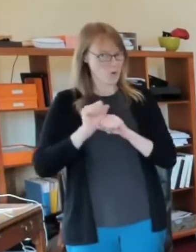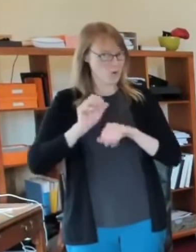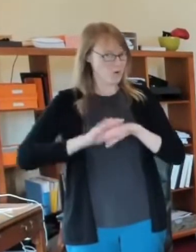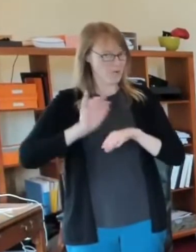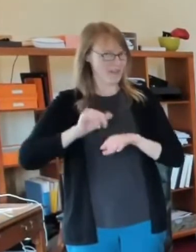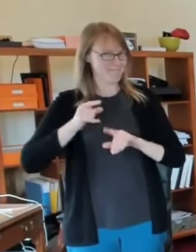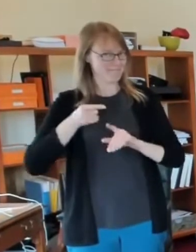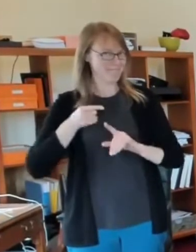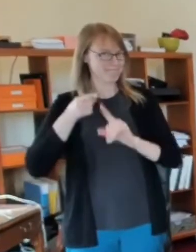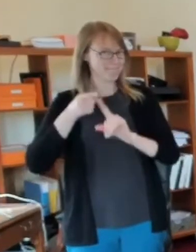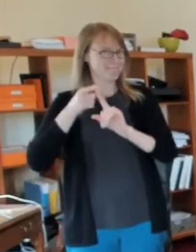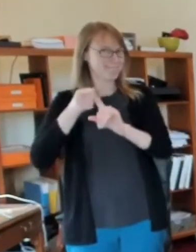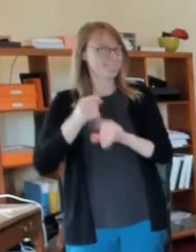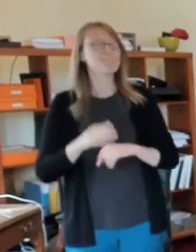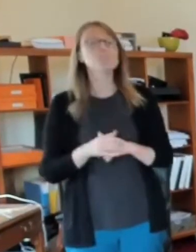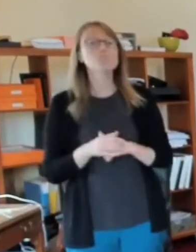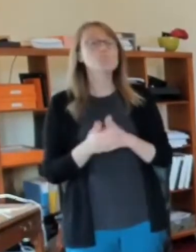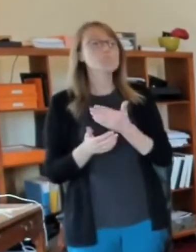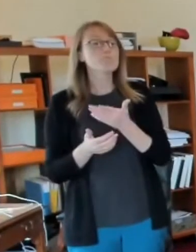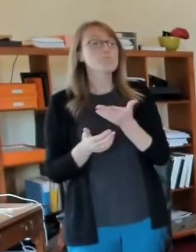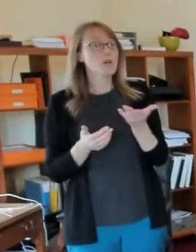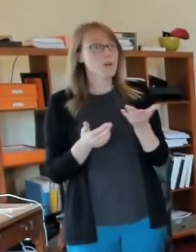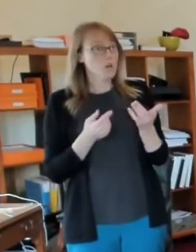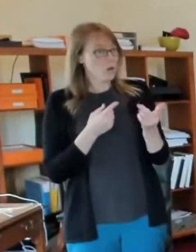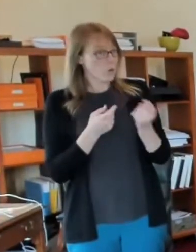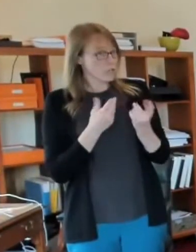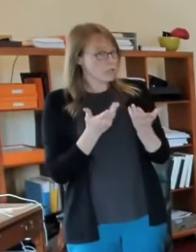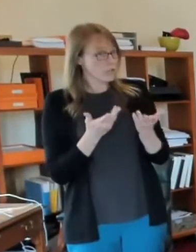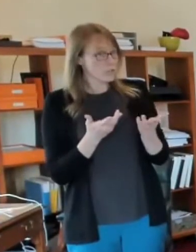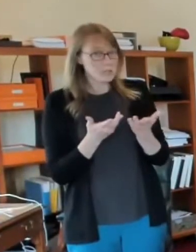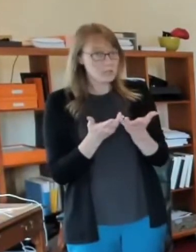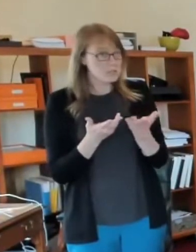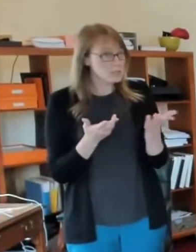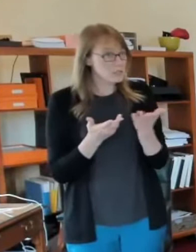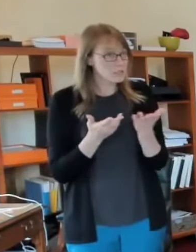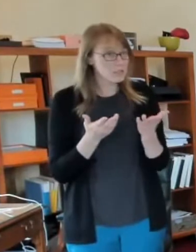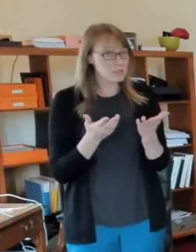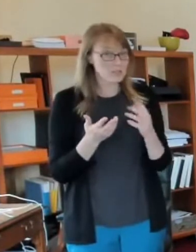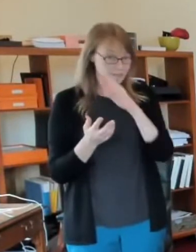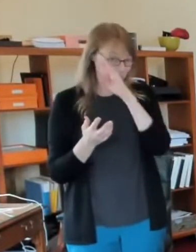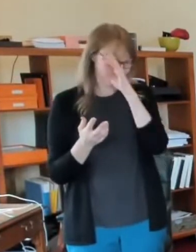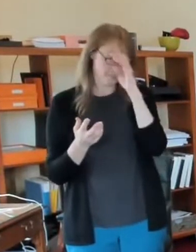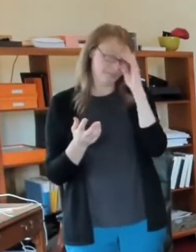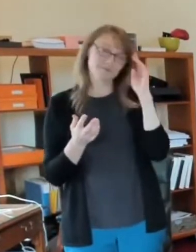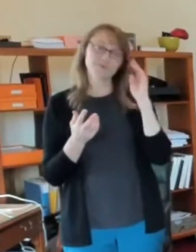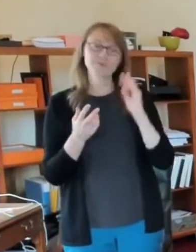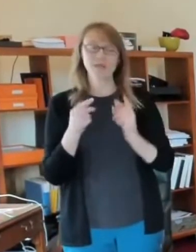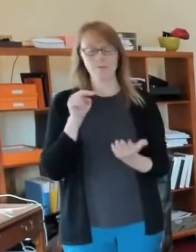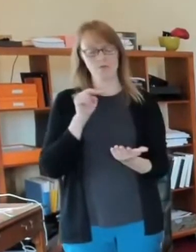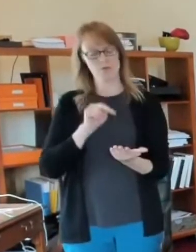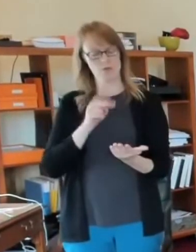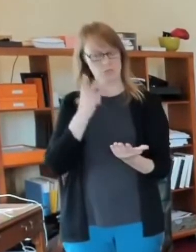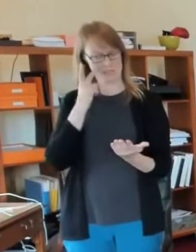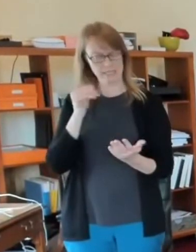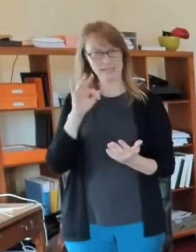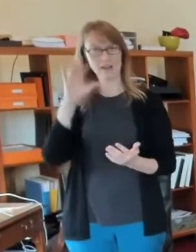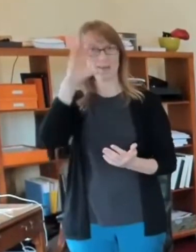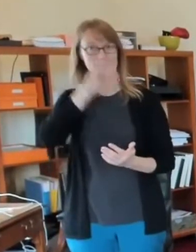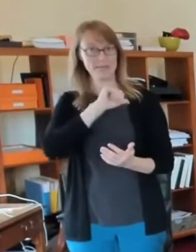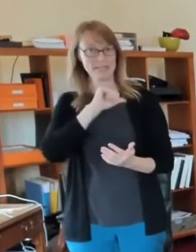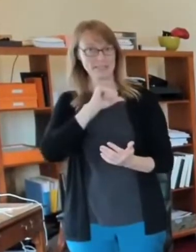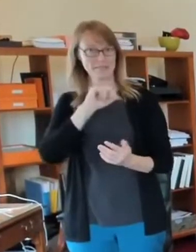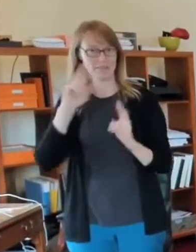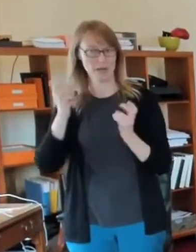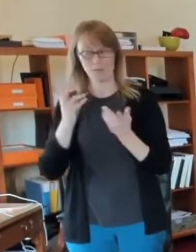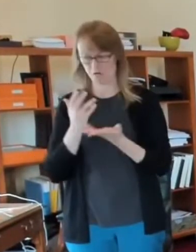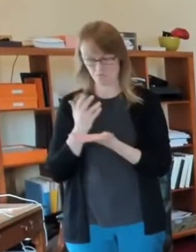Questions? I'm looking here to see if I forgot to talk about anything, but I'm sure there'll be a question if I did. We have a couple of